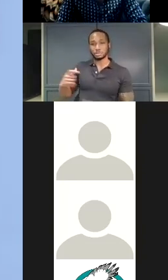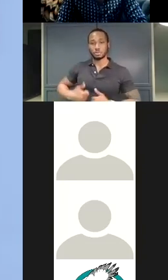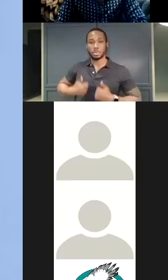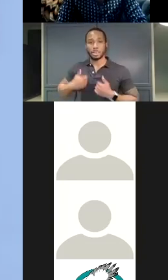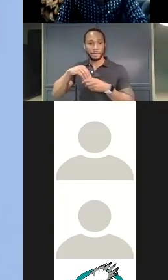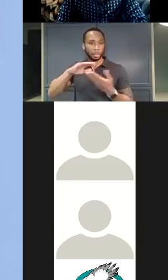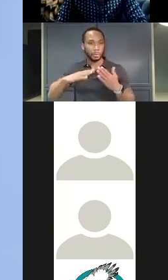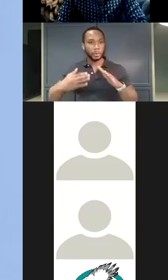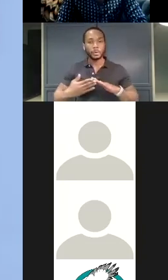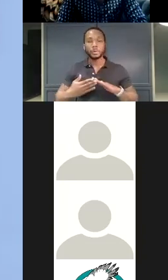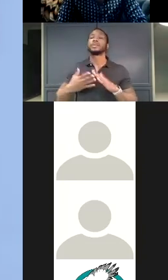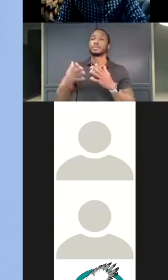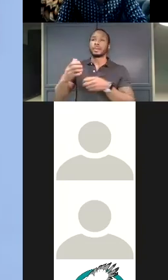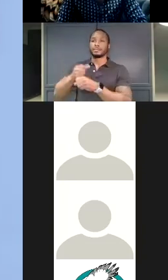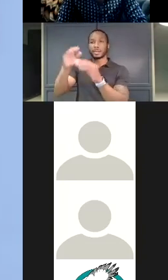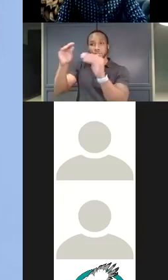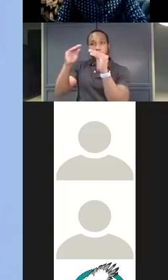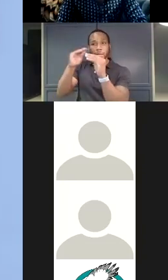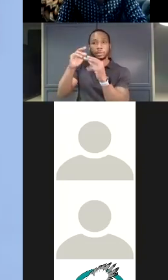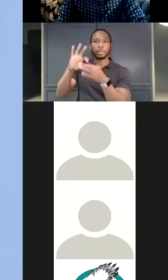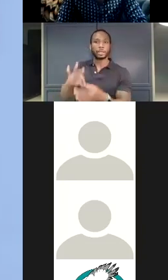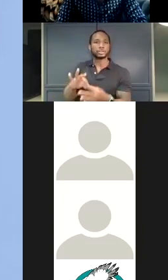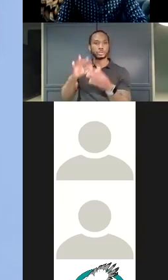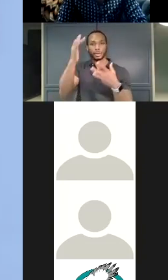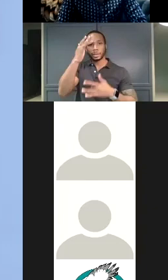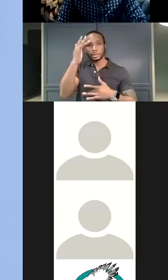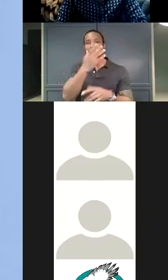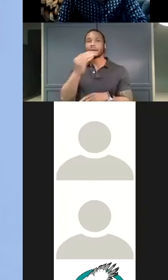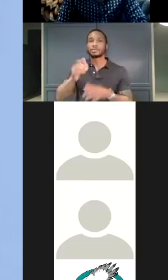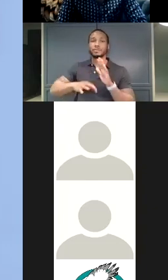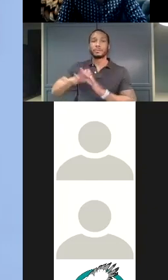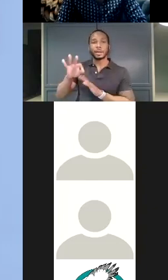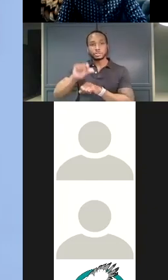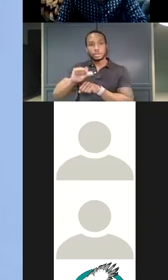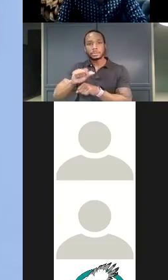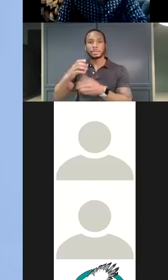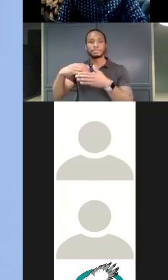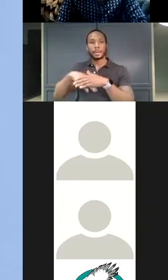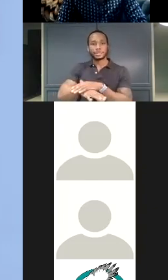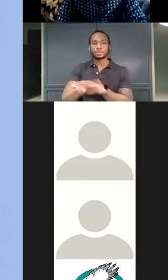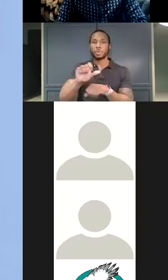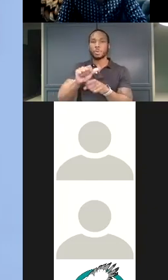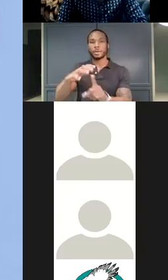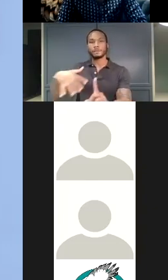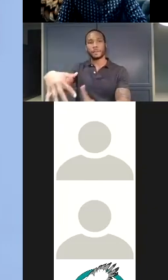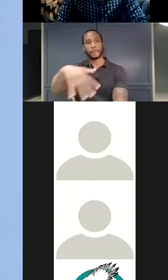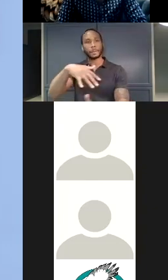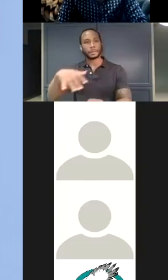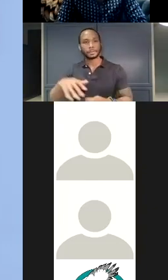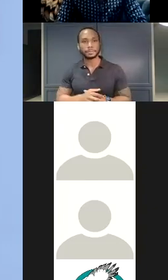to get educated about their illness, and to find jobs and get back into the work environment. Make sure you breathe, come in